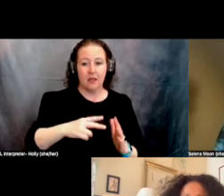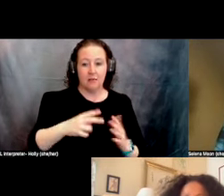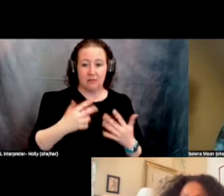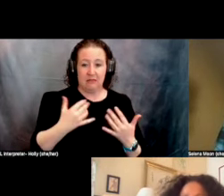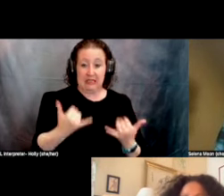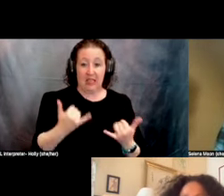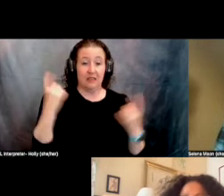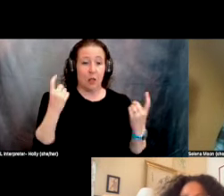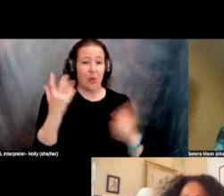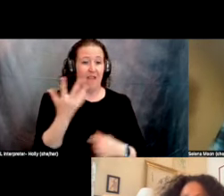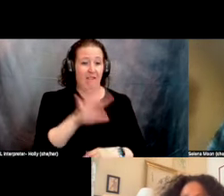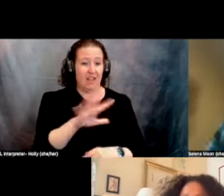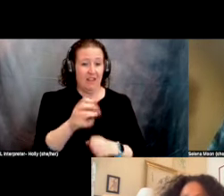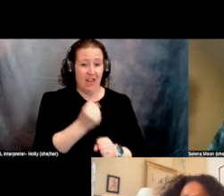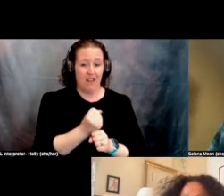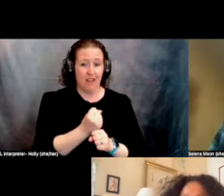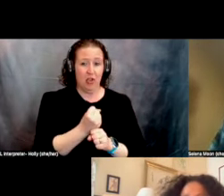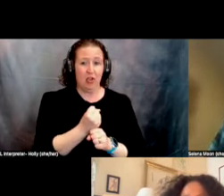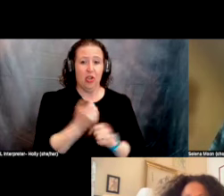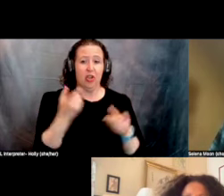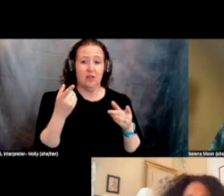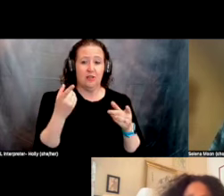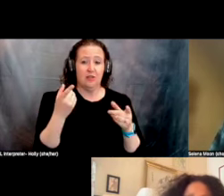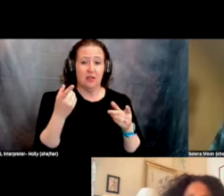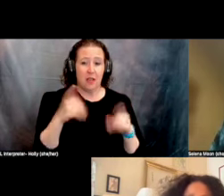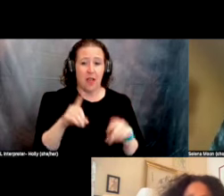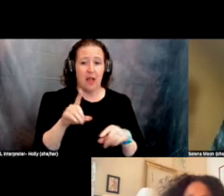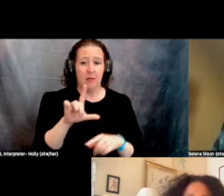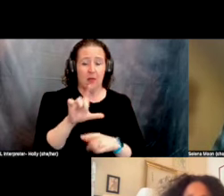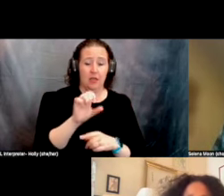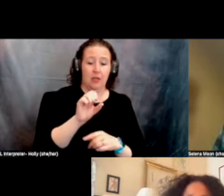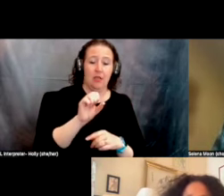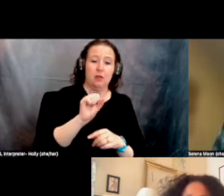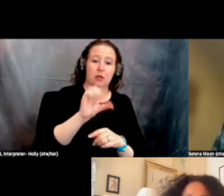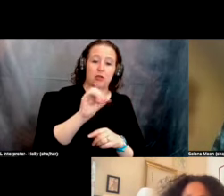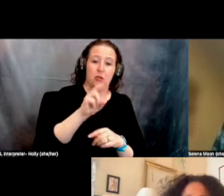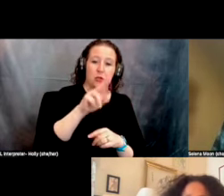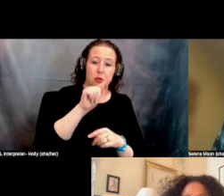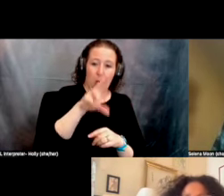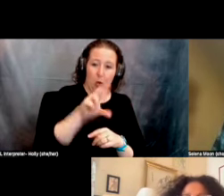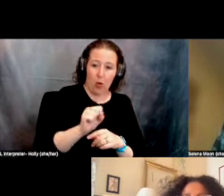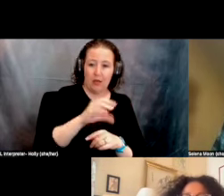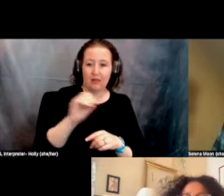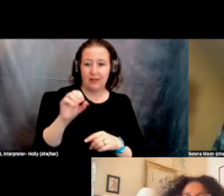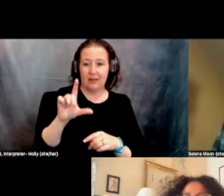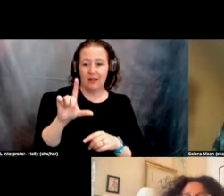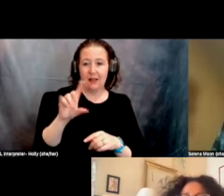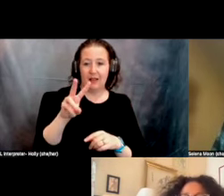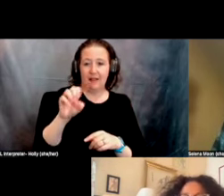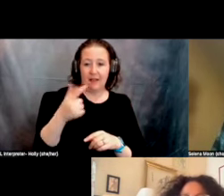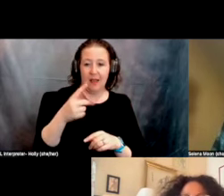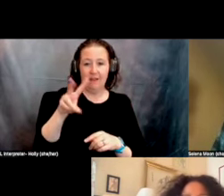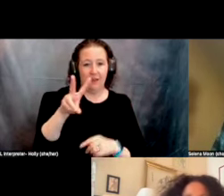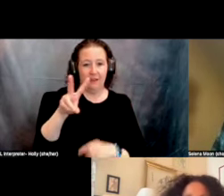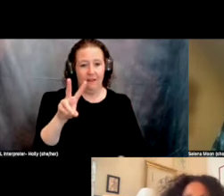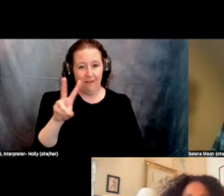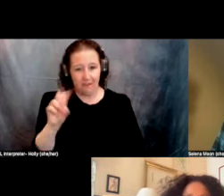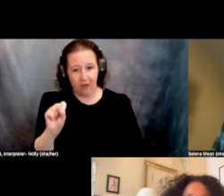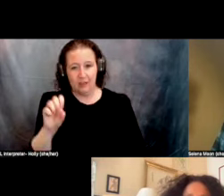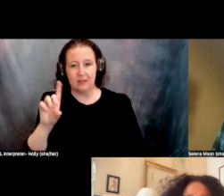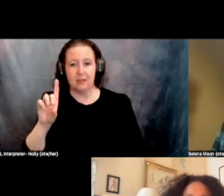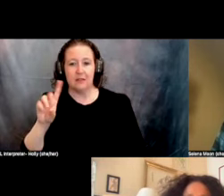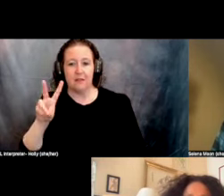of the U.S. Supreme Court's Loving versus Virginia decision way back in 1967. And that was the